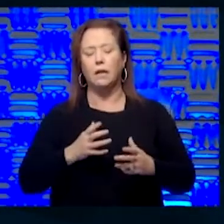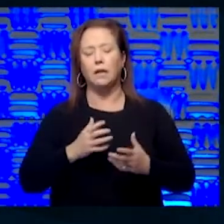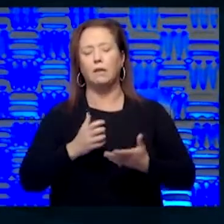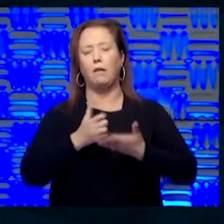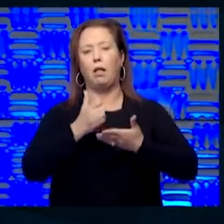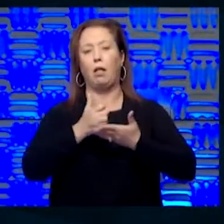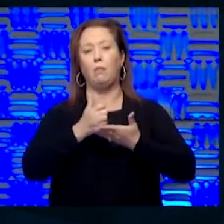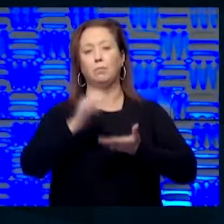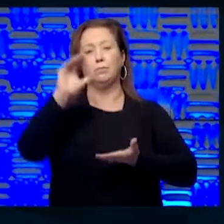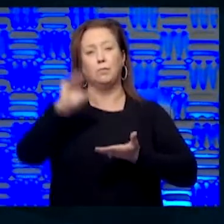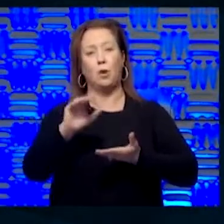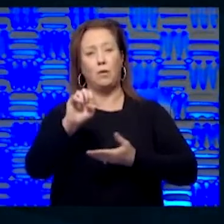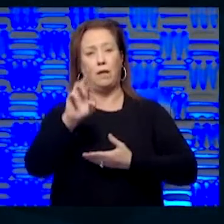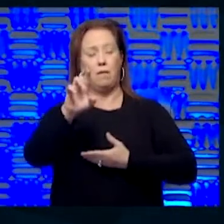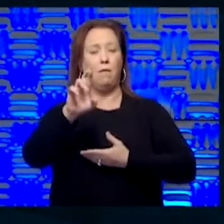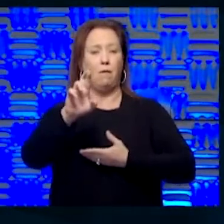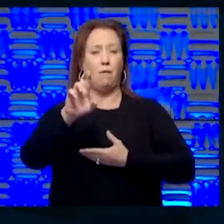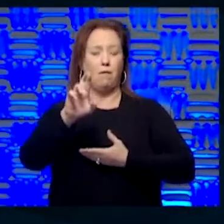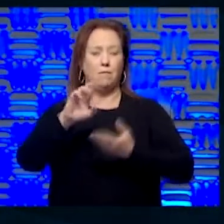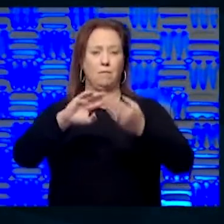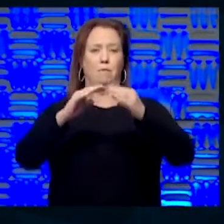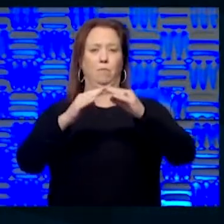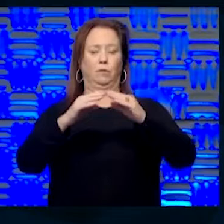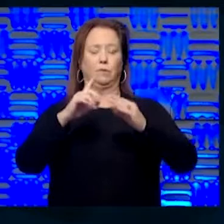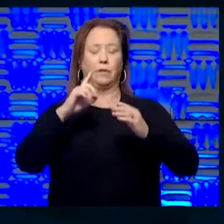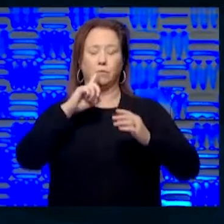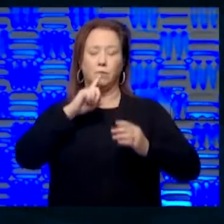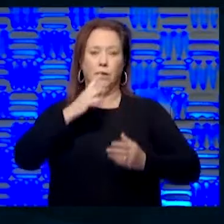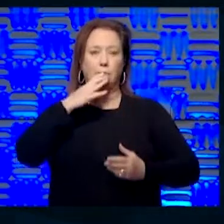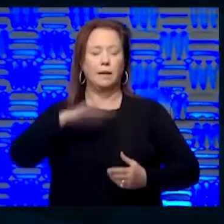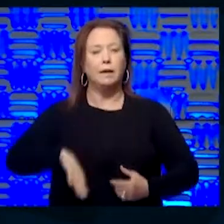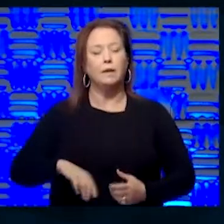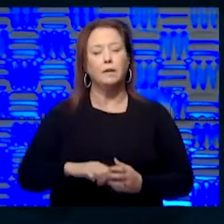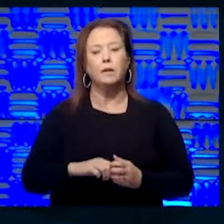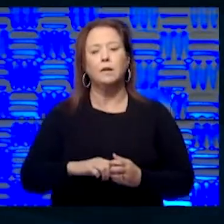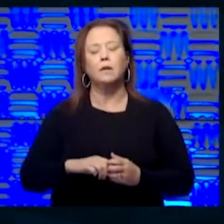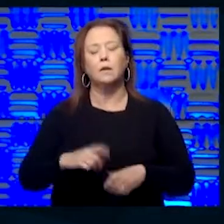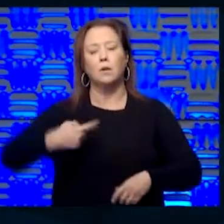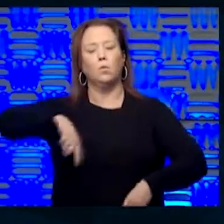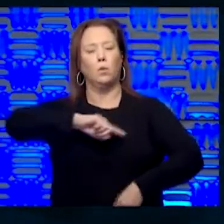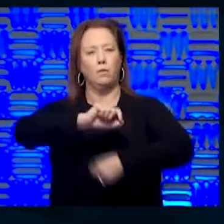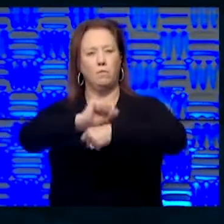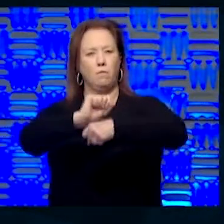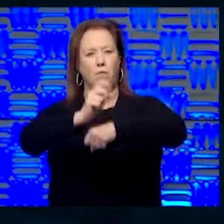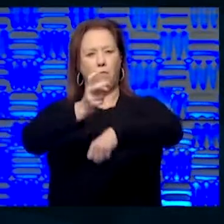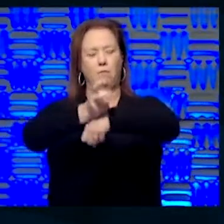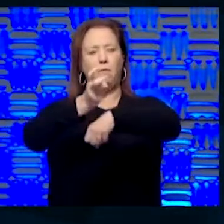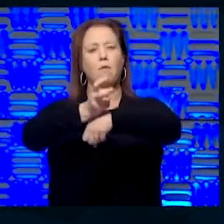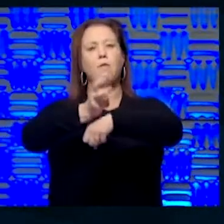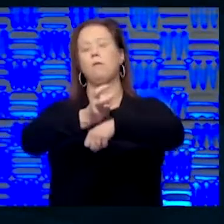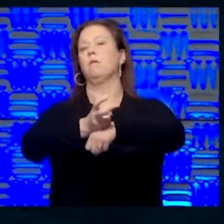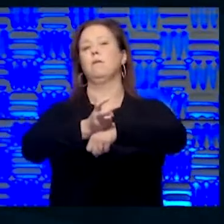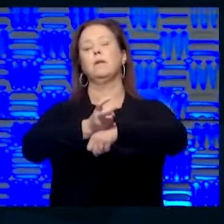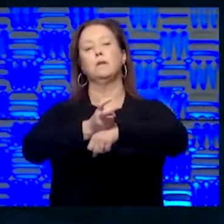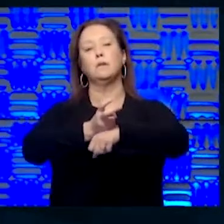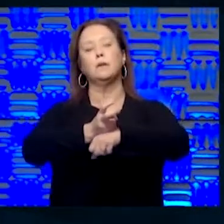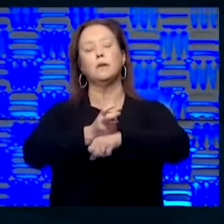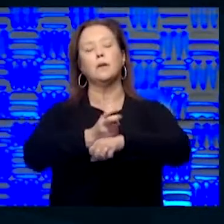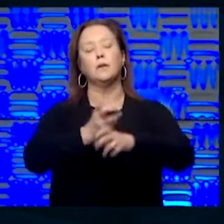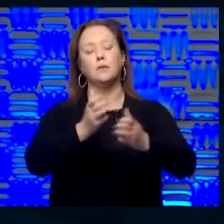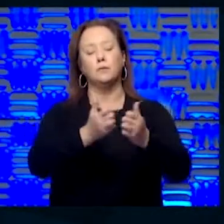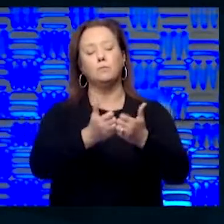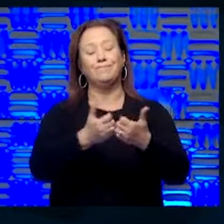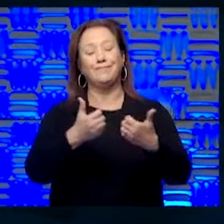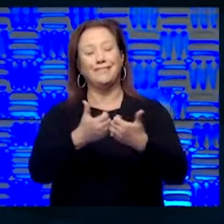offload the ER if things do get crazy. We're working hard, like everyone else, to keep the possibly sick from the